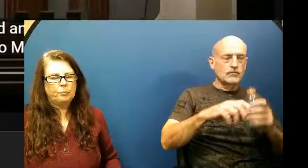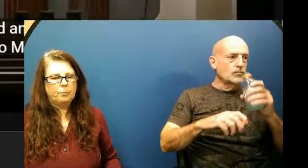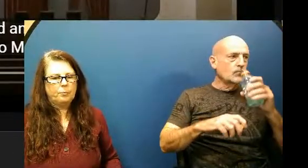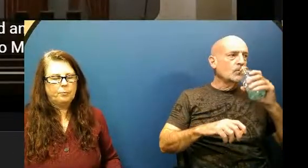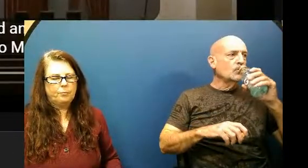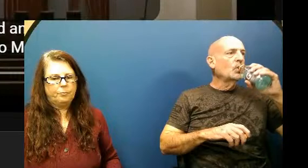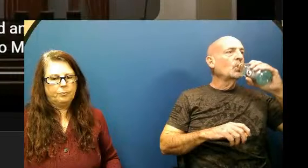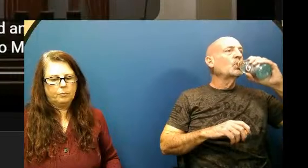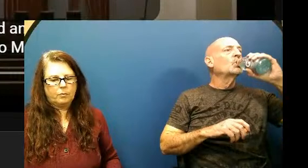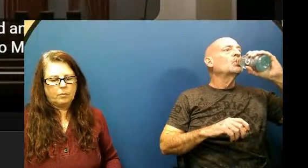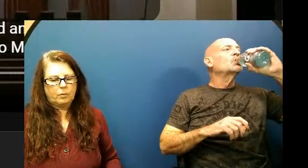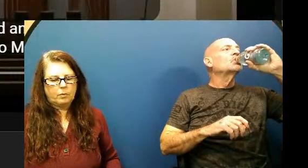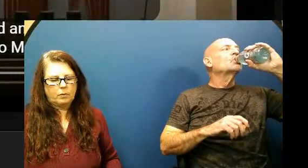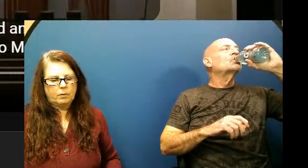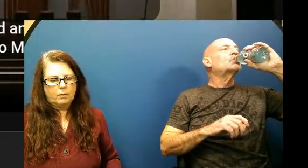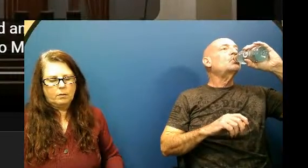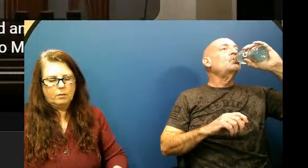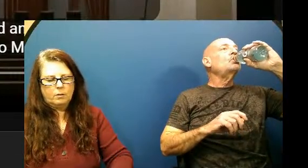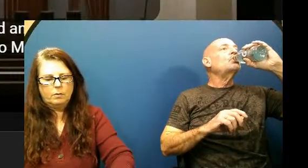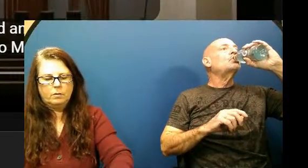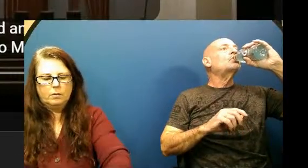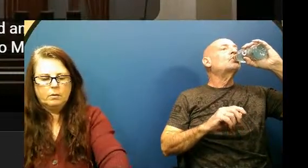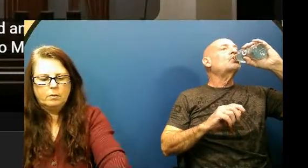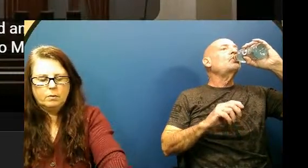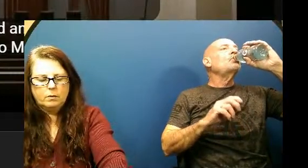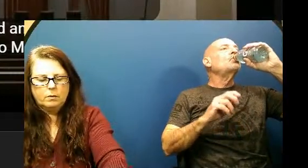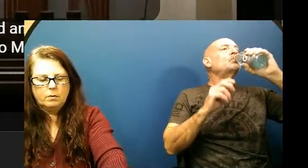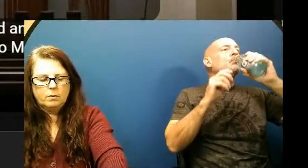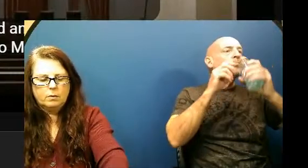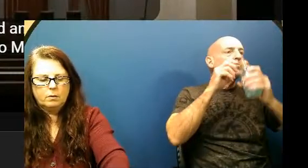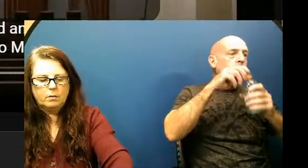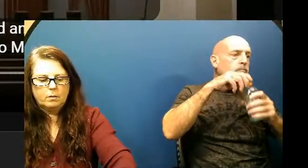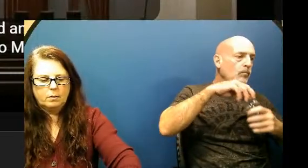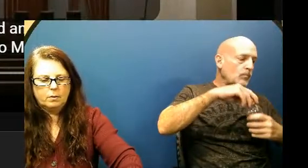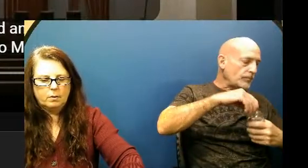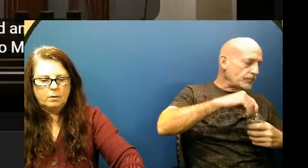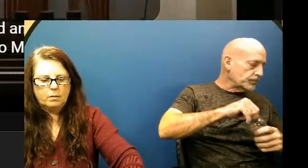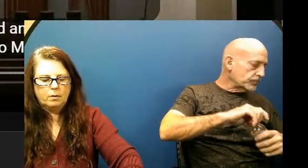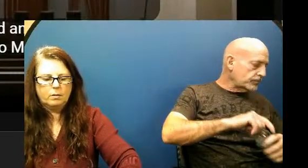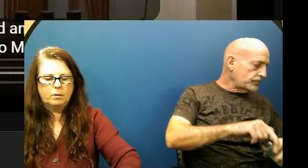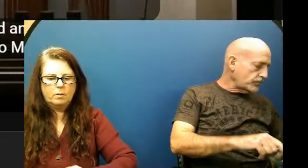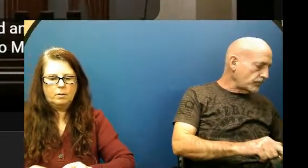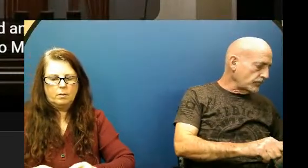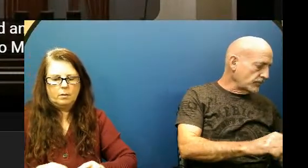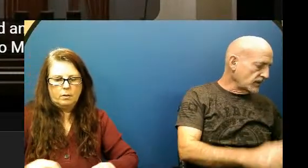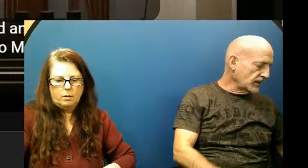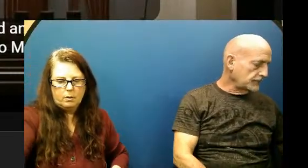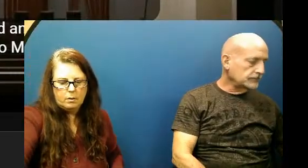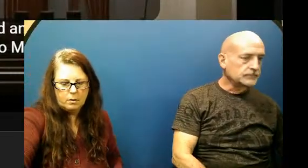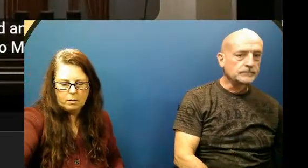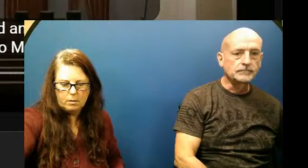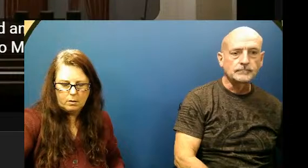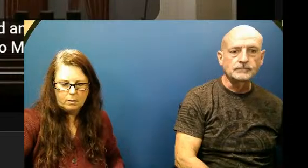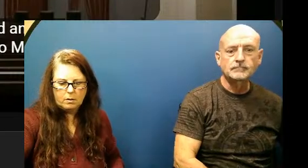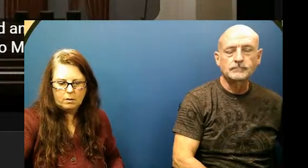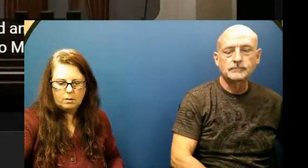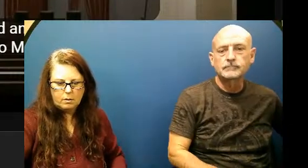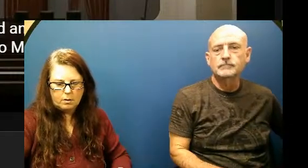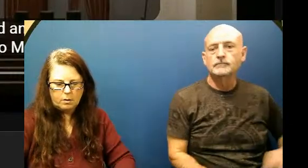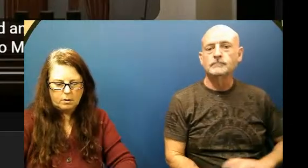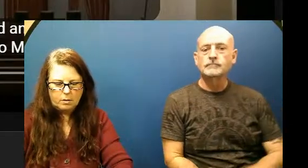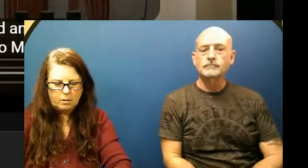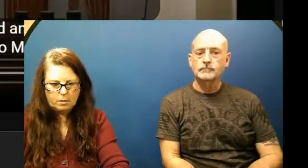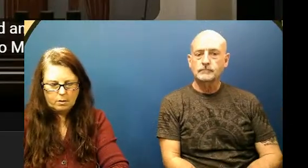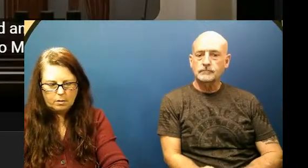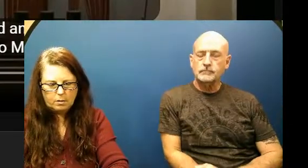by the foreign government, could not do one thing without the approval of the foreign government. That's different. I do think that